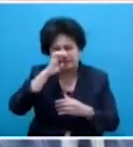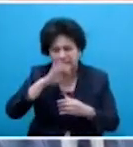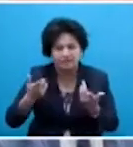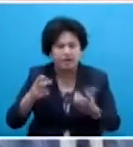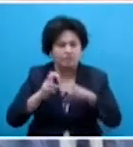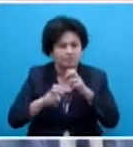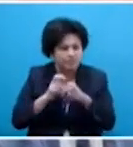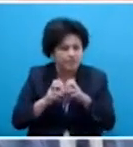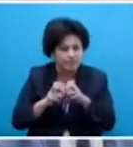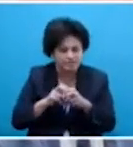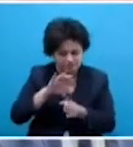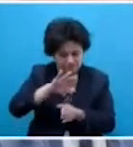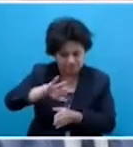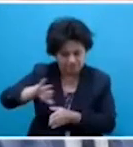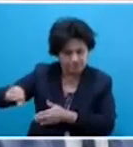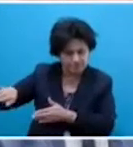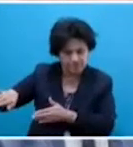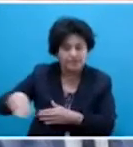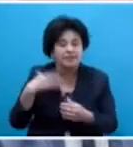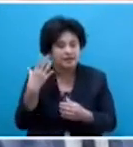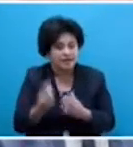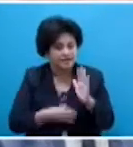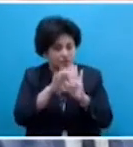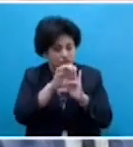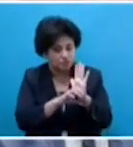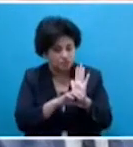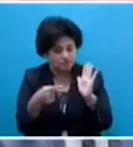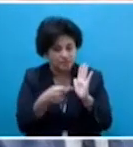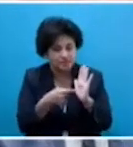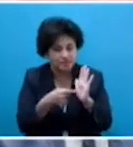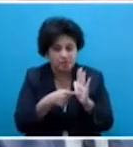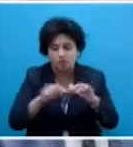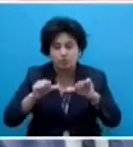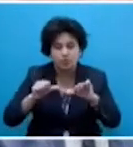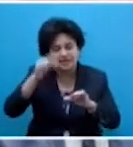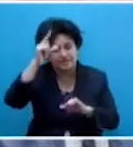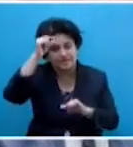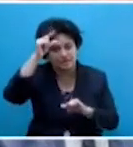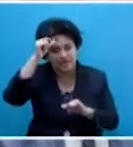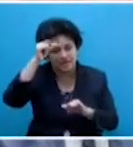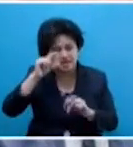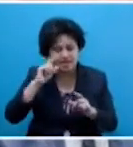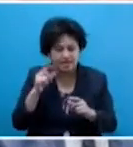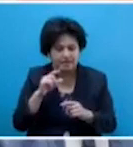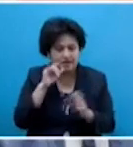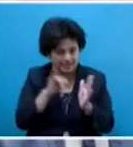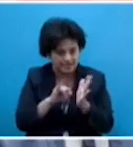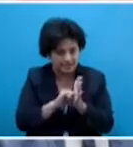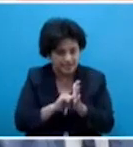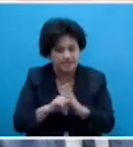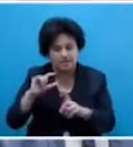upheavals. A constitution was required that would protect Itoke identity, cultural and land